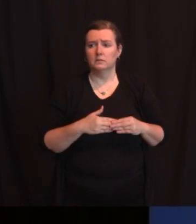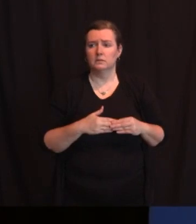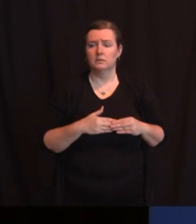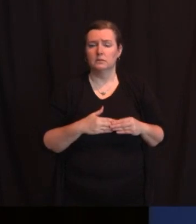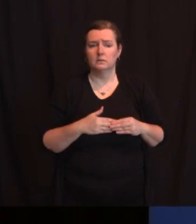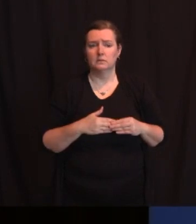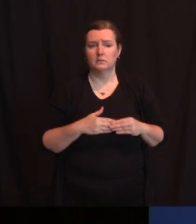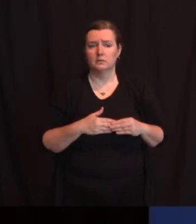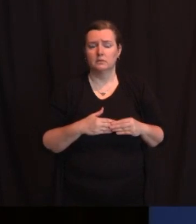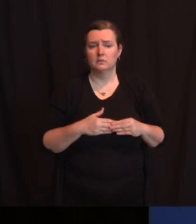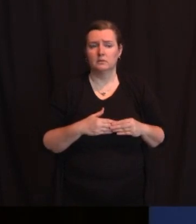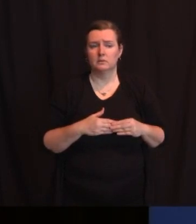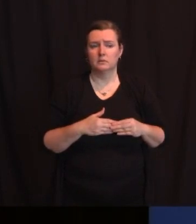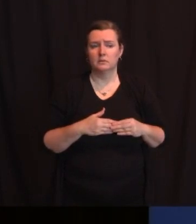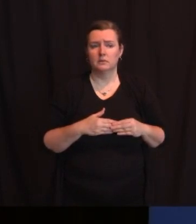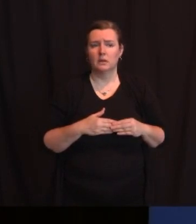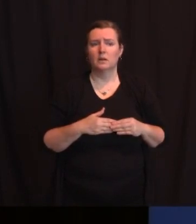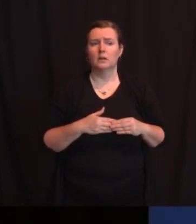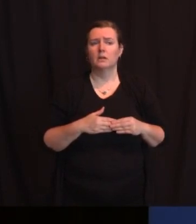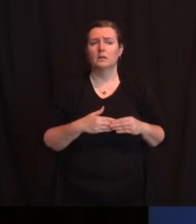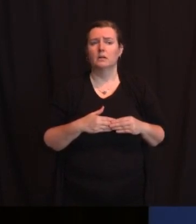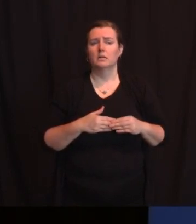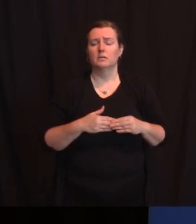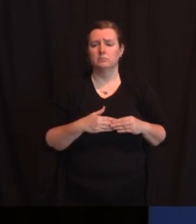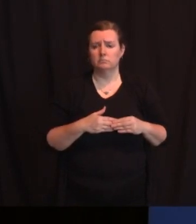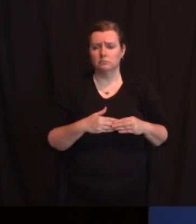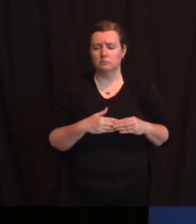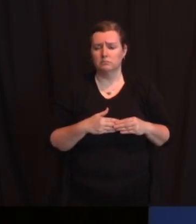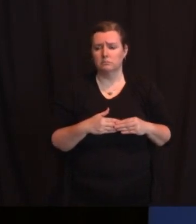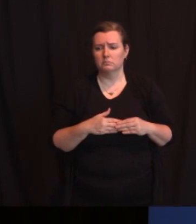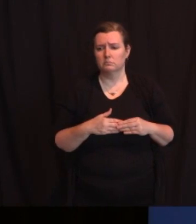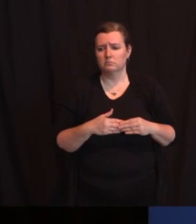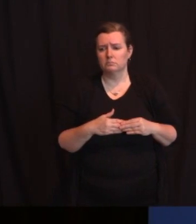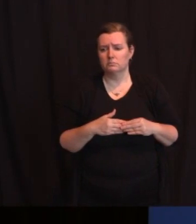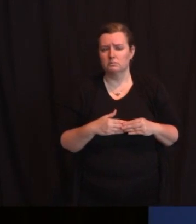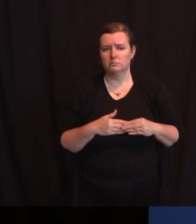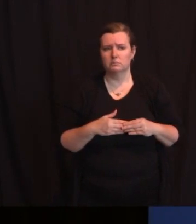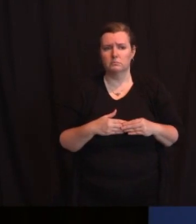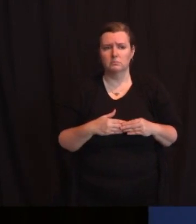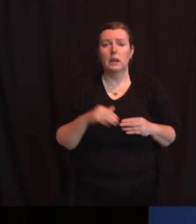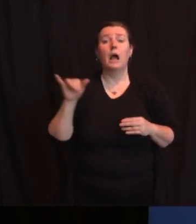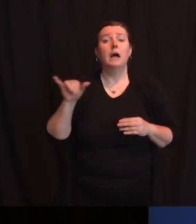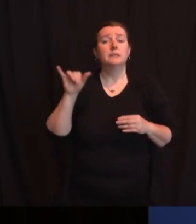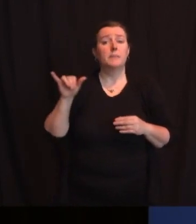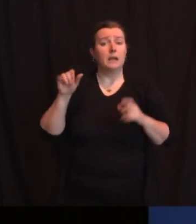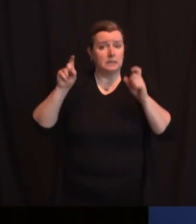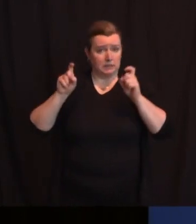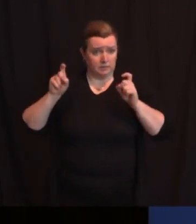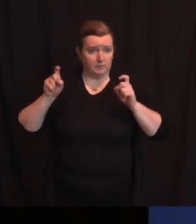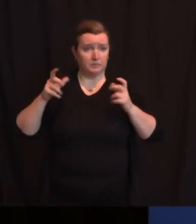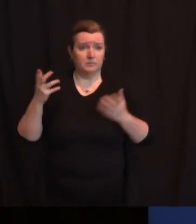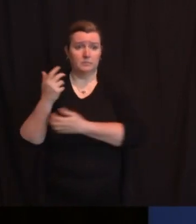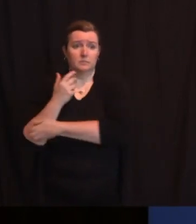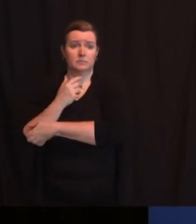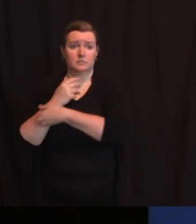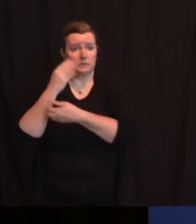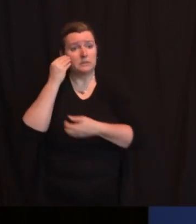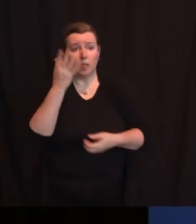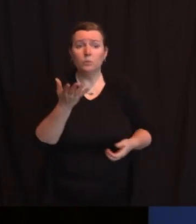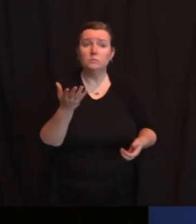provide. The antibody test result will tell you whether or not you've possibly, whether or not you've been exposed